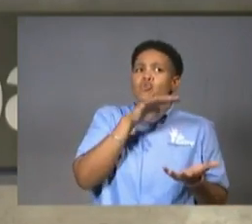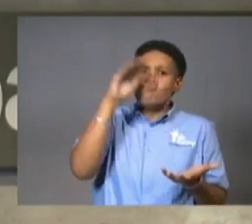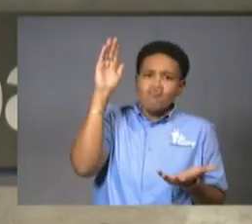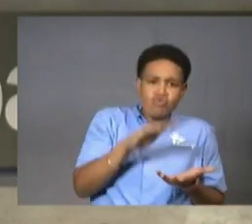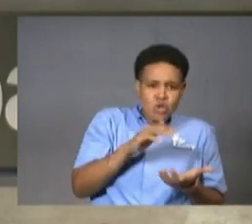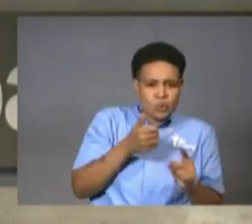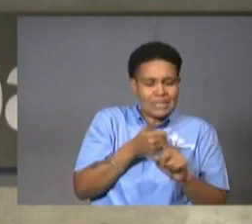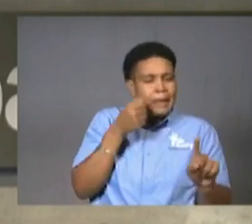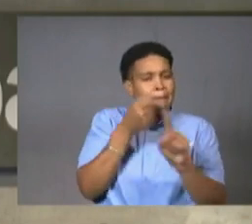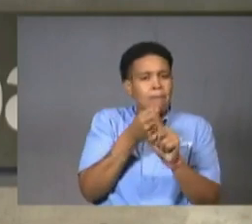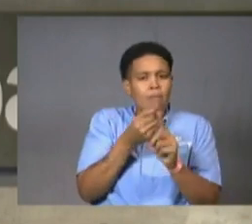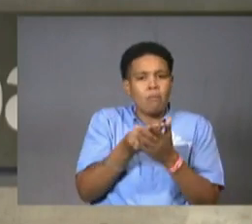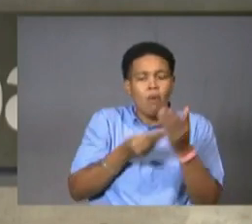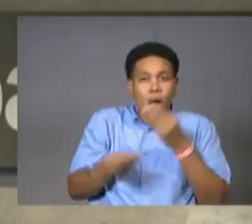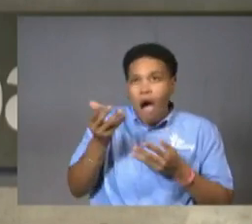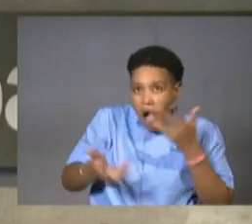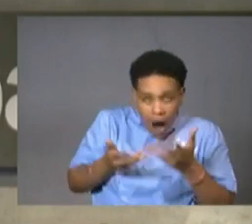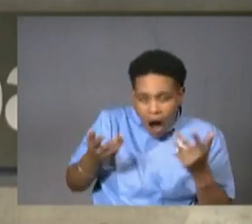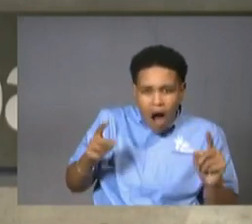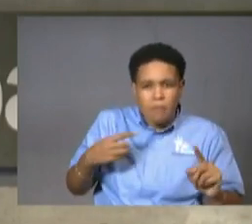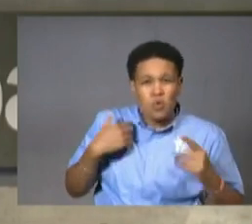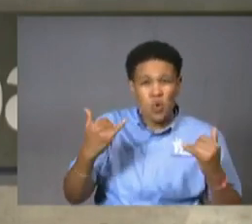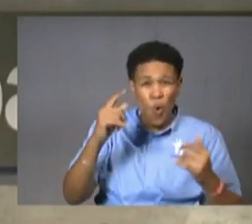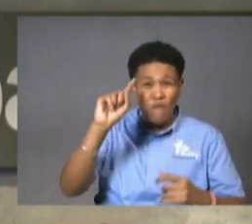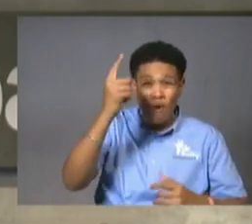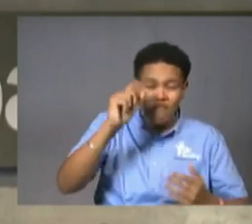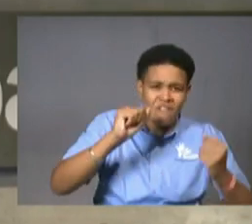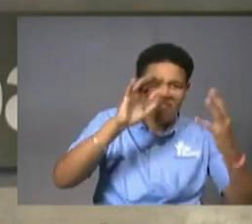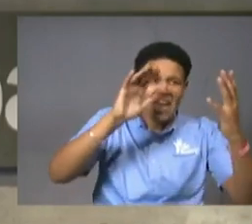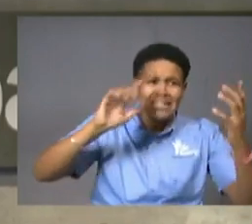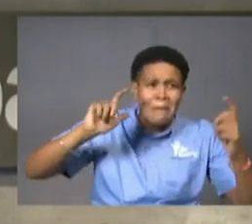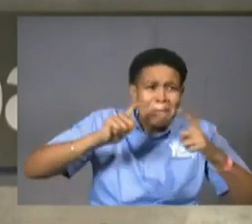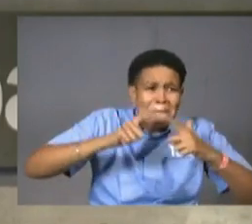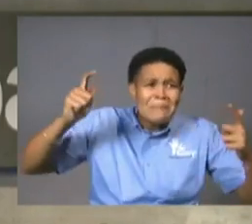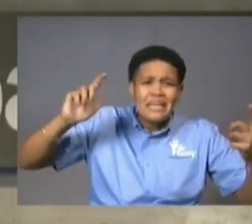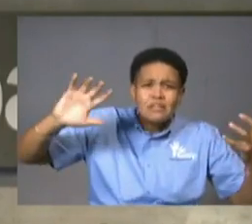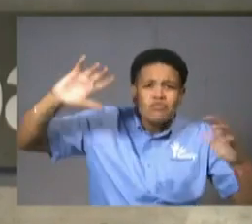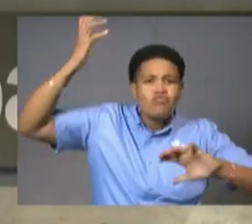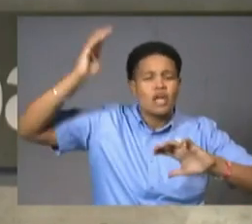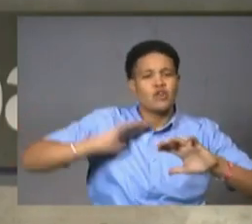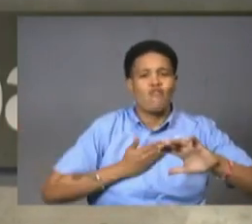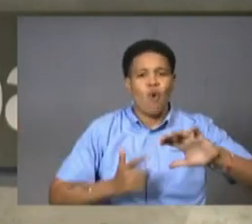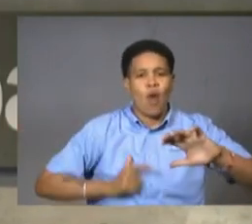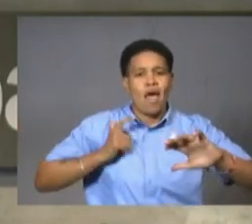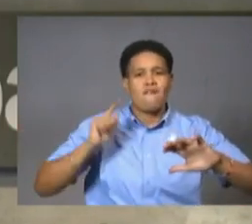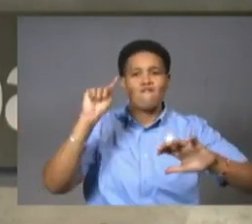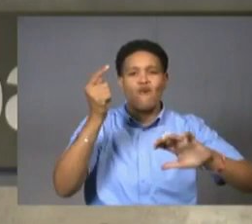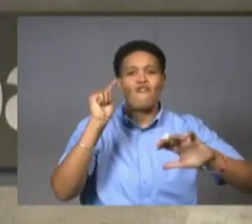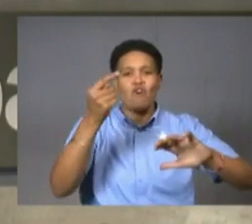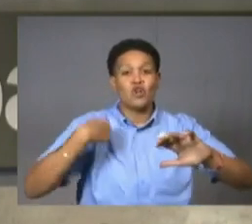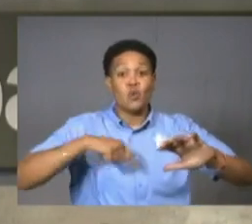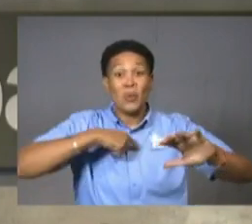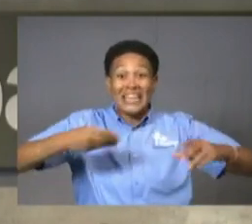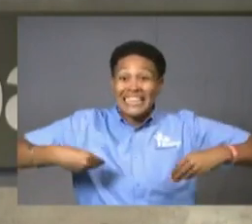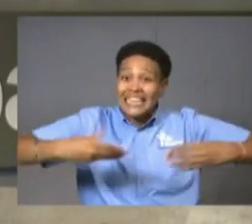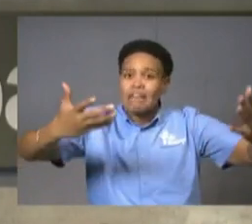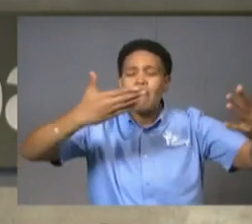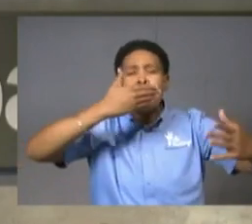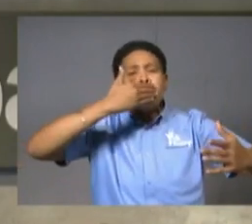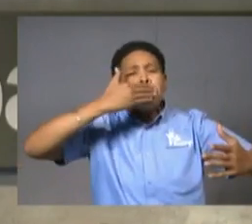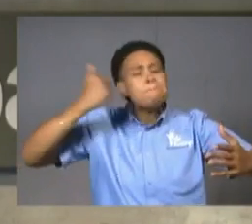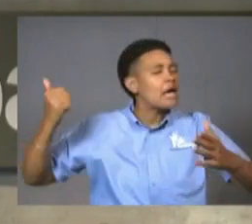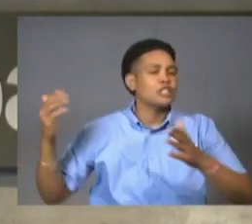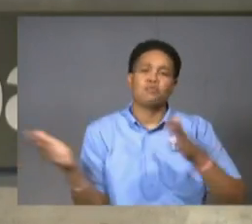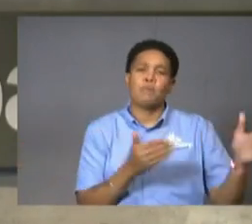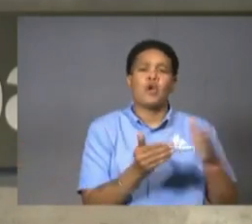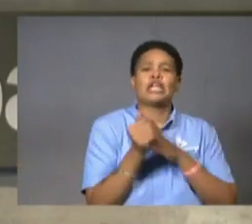now face the greatest crisis of our lifetimes. We have delivered, and we are best prepared to lead Jamaica